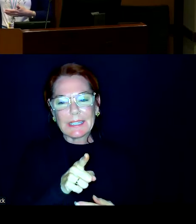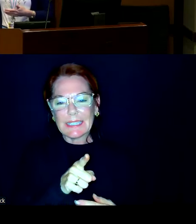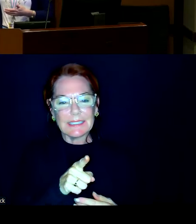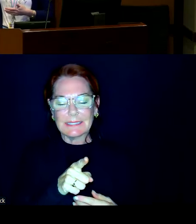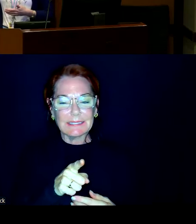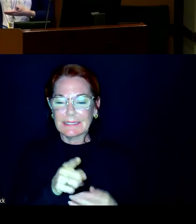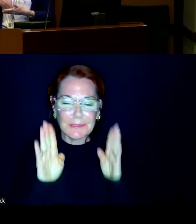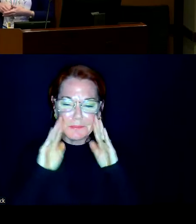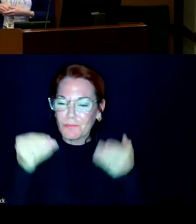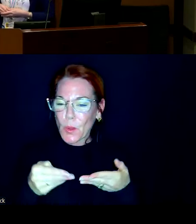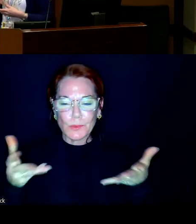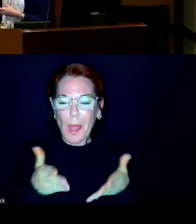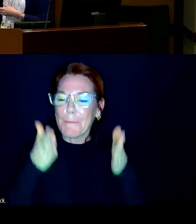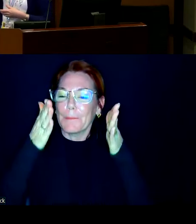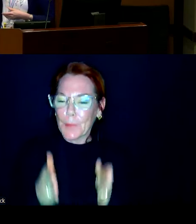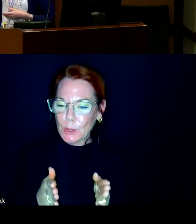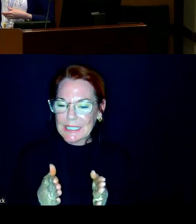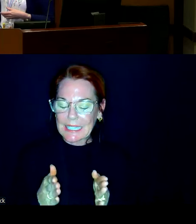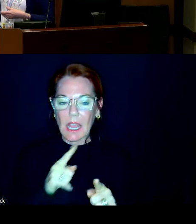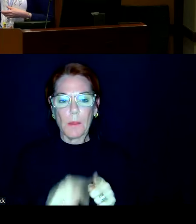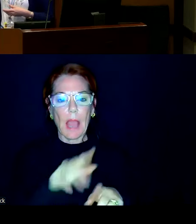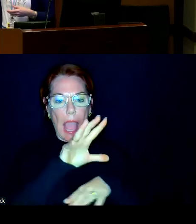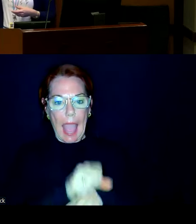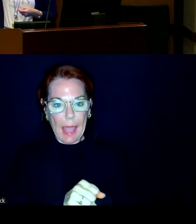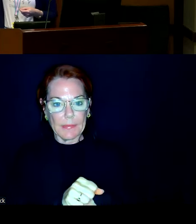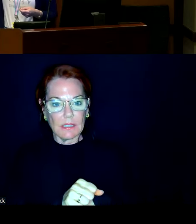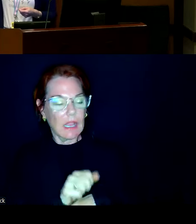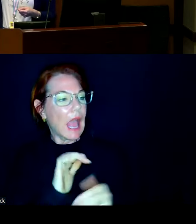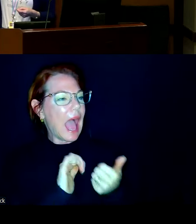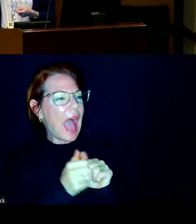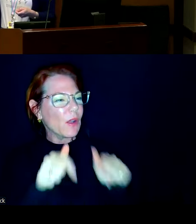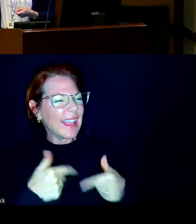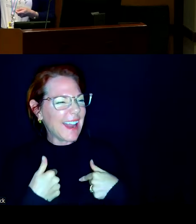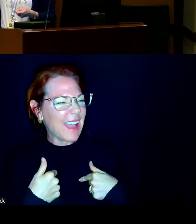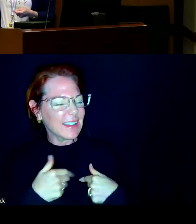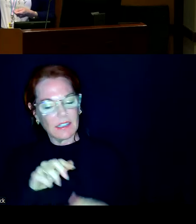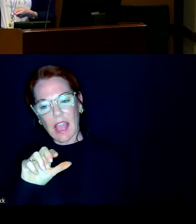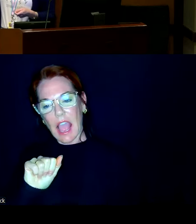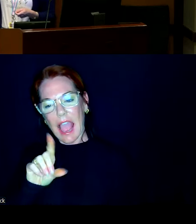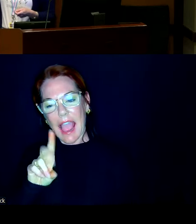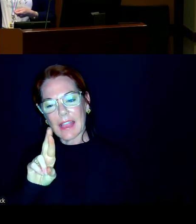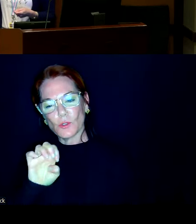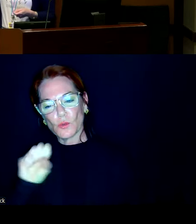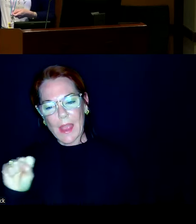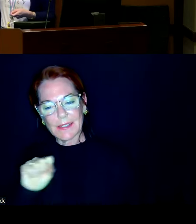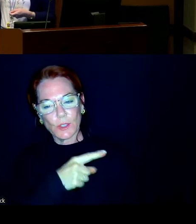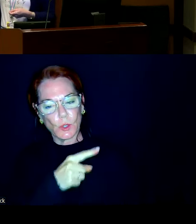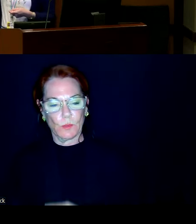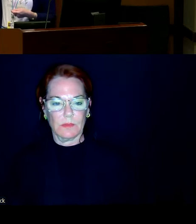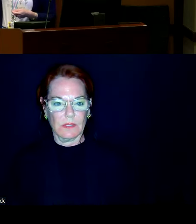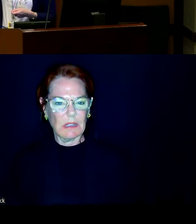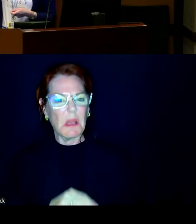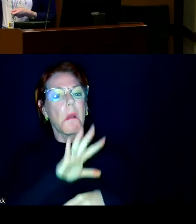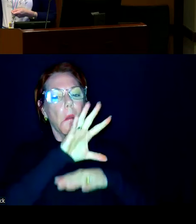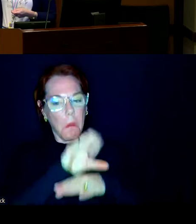person-centered. That if we get in the habit of asking, how may I address you? That person where the title is really important because they're discriminated, then we know